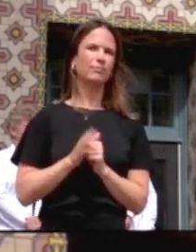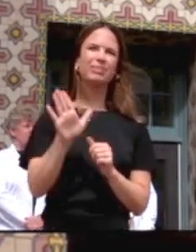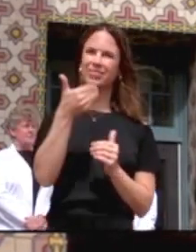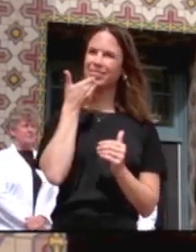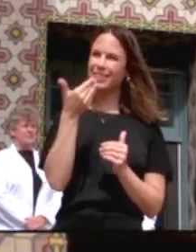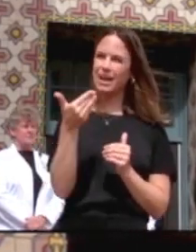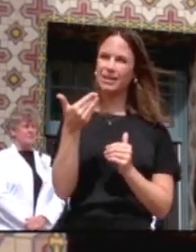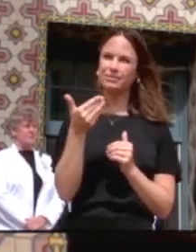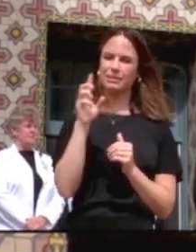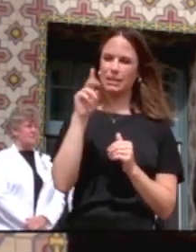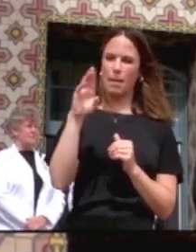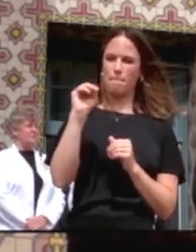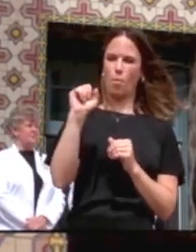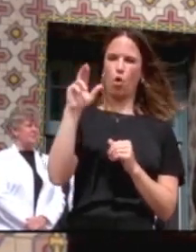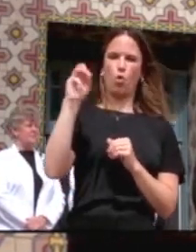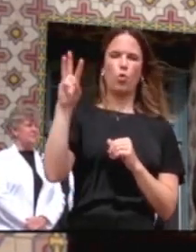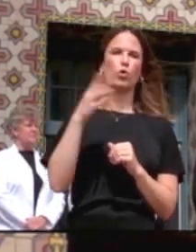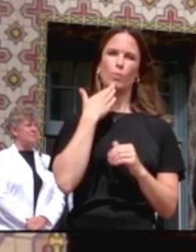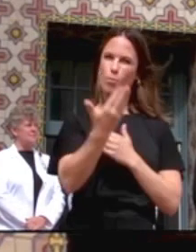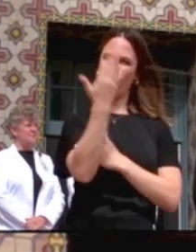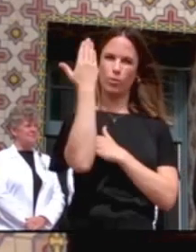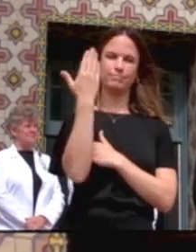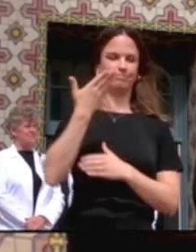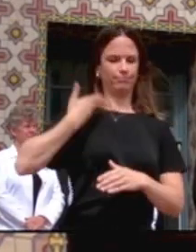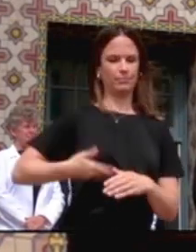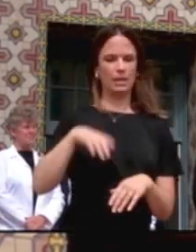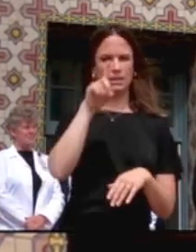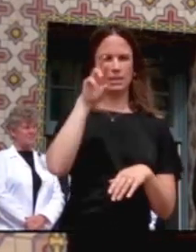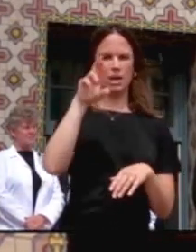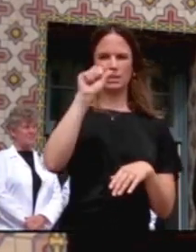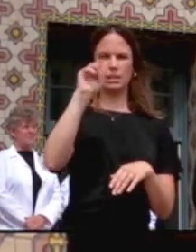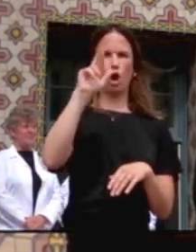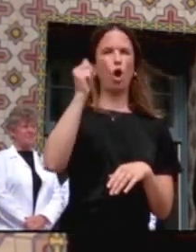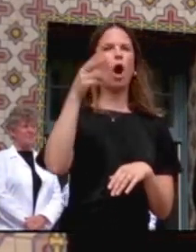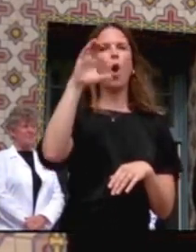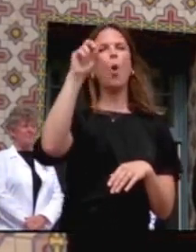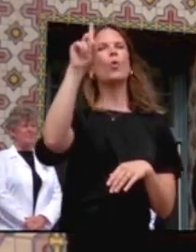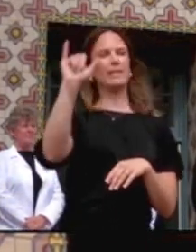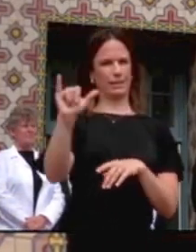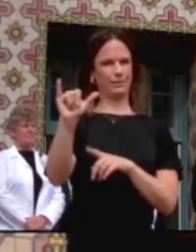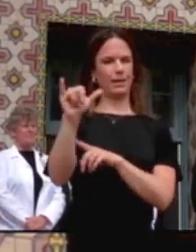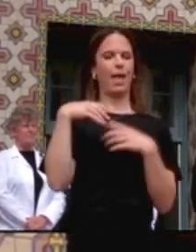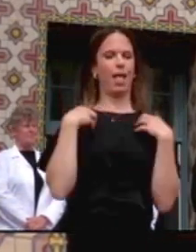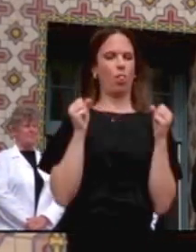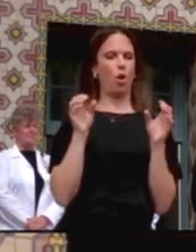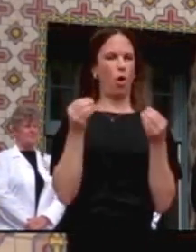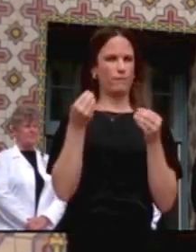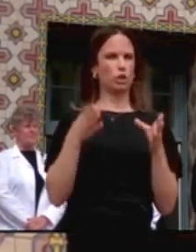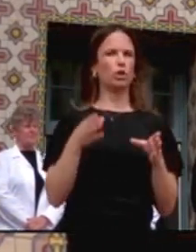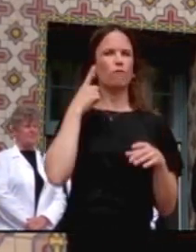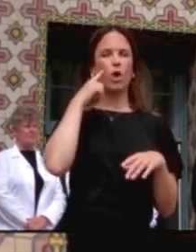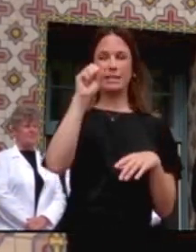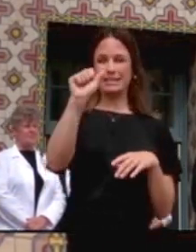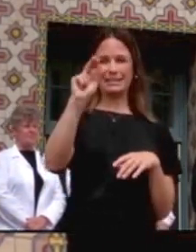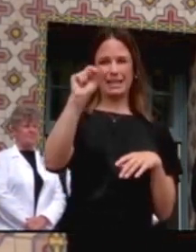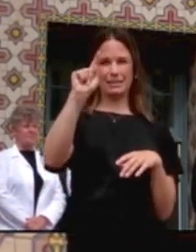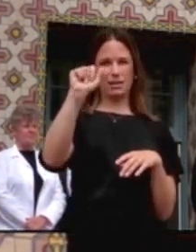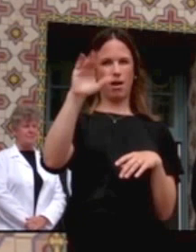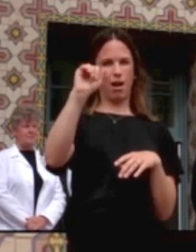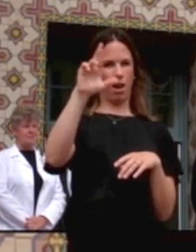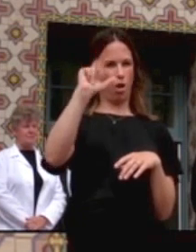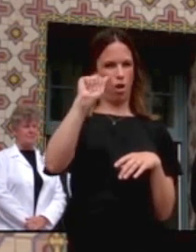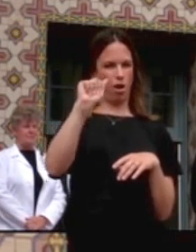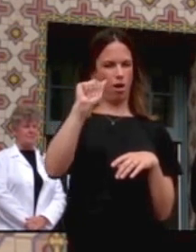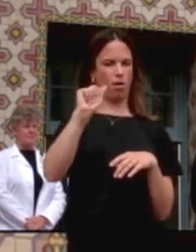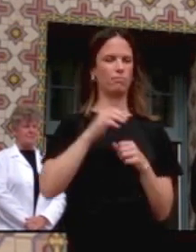Thank you, Dr. Morrow, and good morning, everyone. My name is Dr. Sarah Cody. I'm the health officer for Santa Clara County.